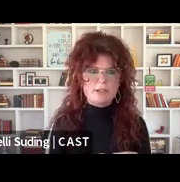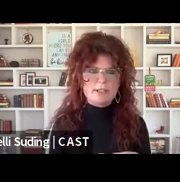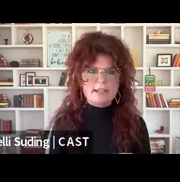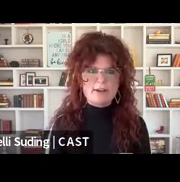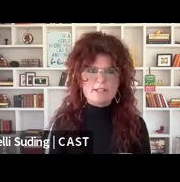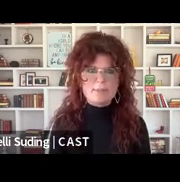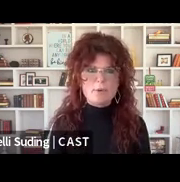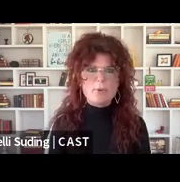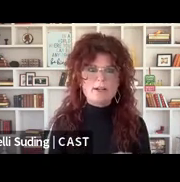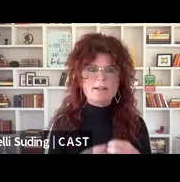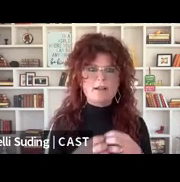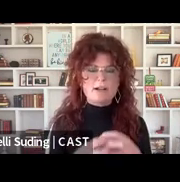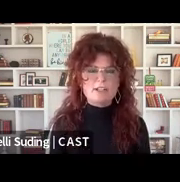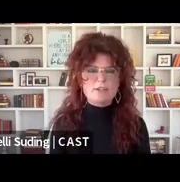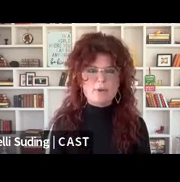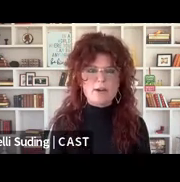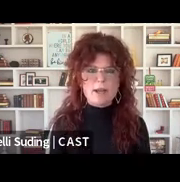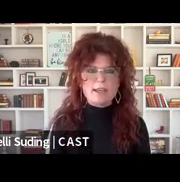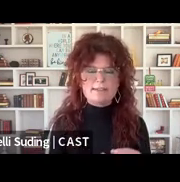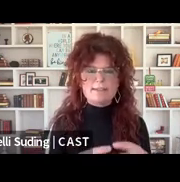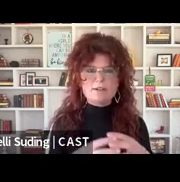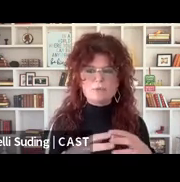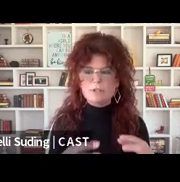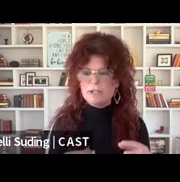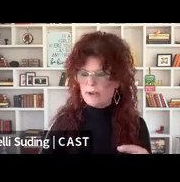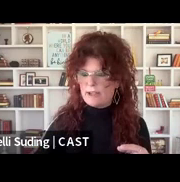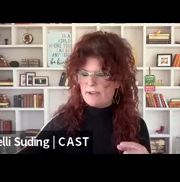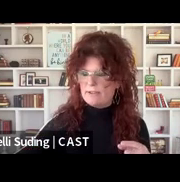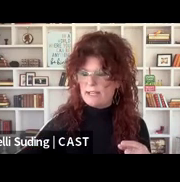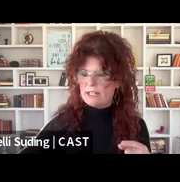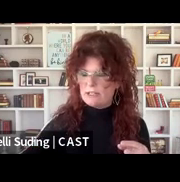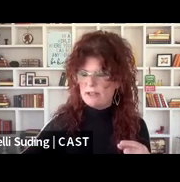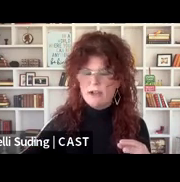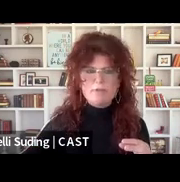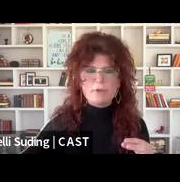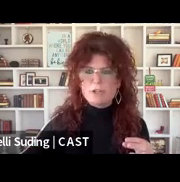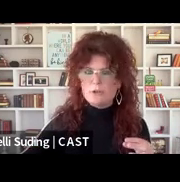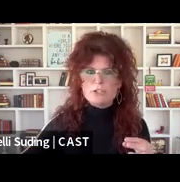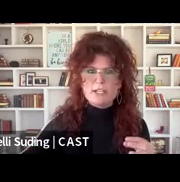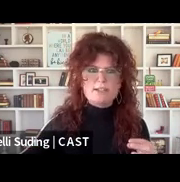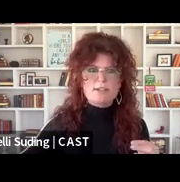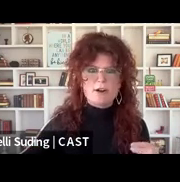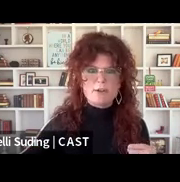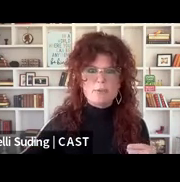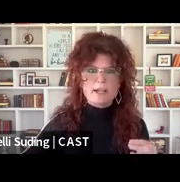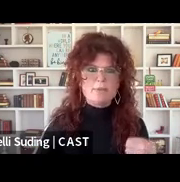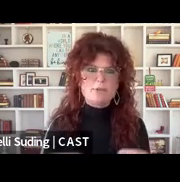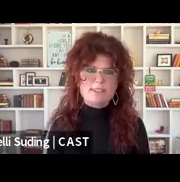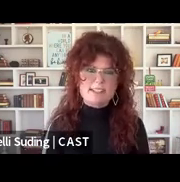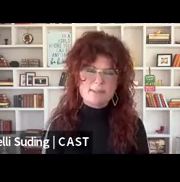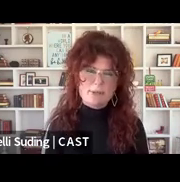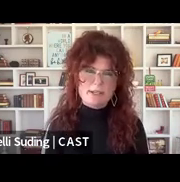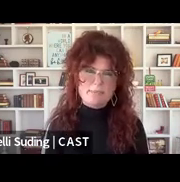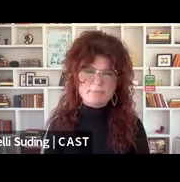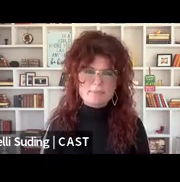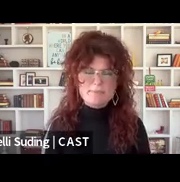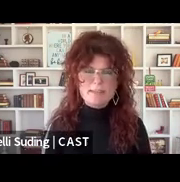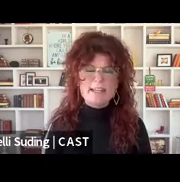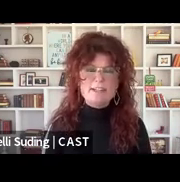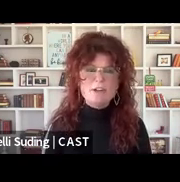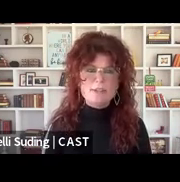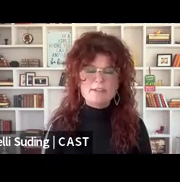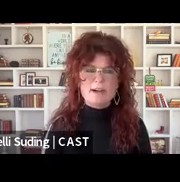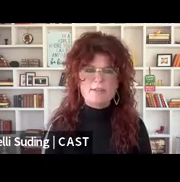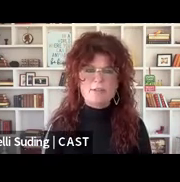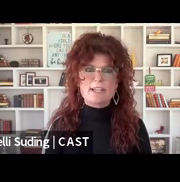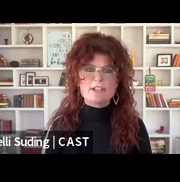the learning series, but we wanted to launch these right away because this is a really great foundation for you to get started when it comes to accessibility.